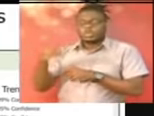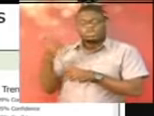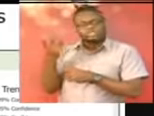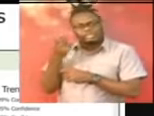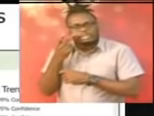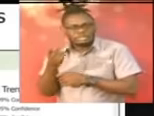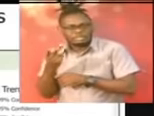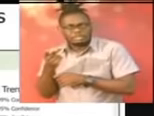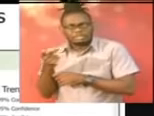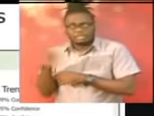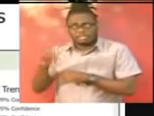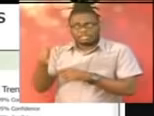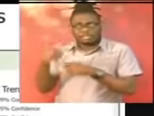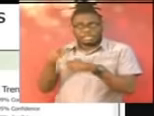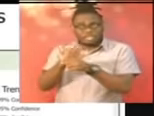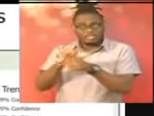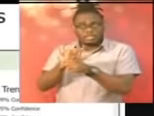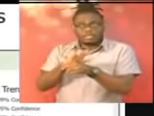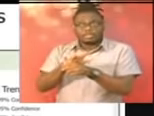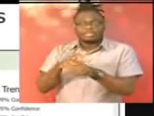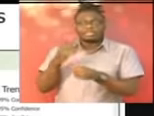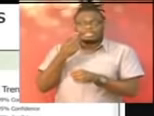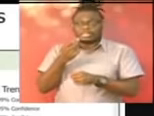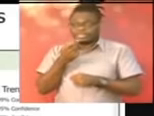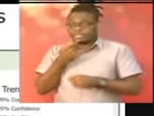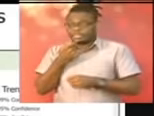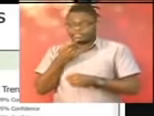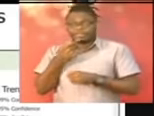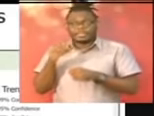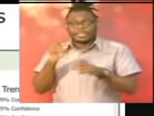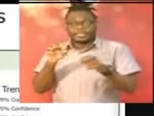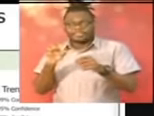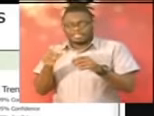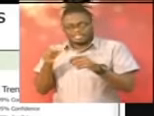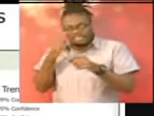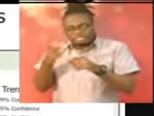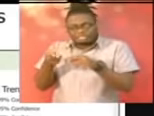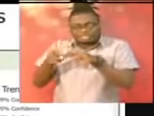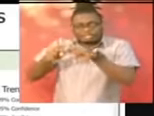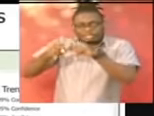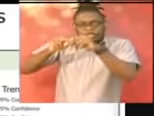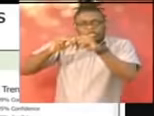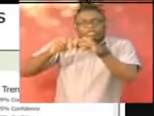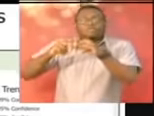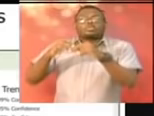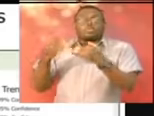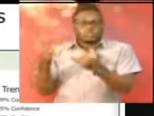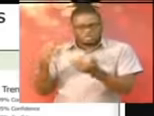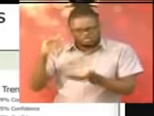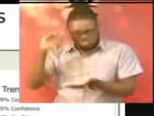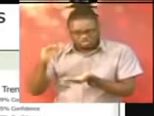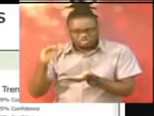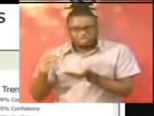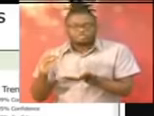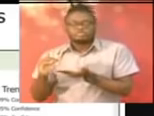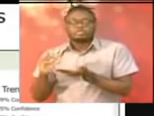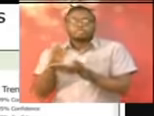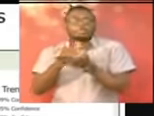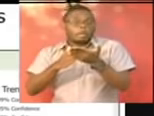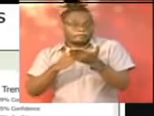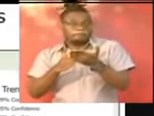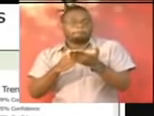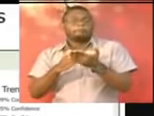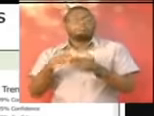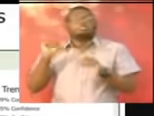or downward movement in the number of cases. However, there are several areas in which we can identify it nonetheless. So we are seeing downward trends